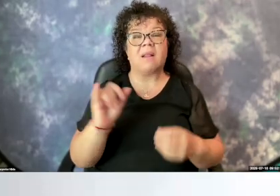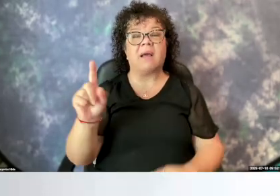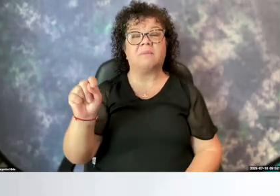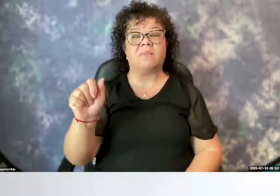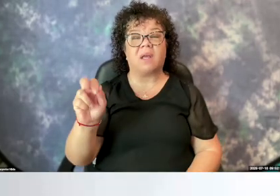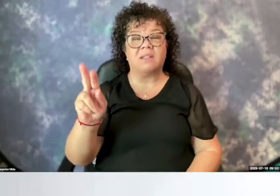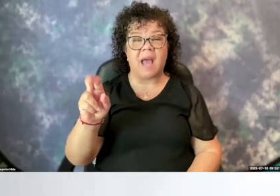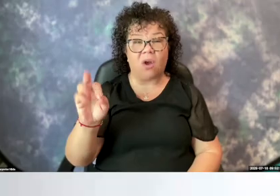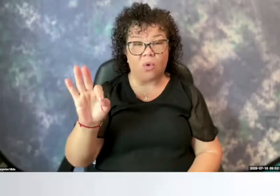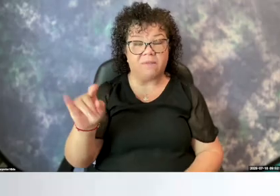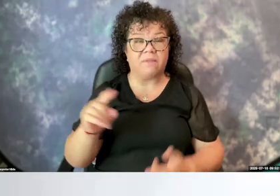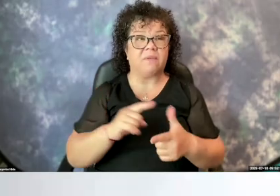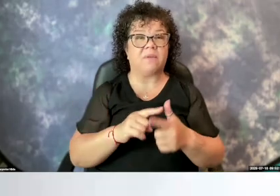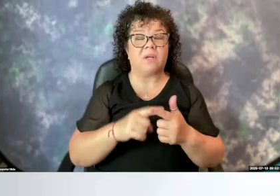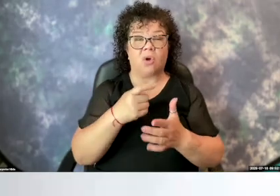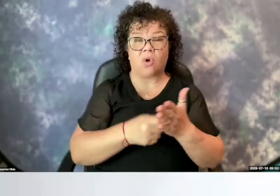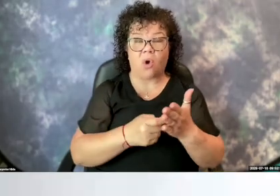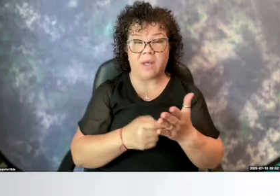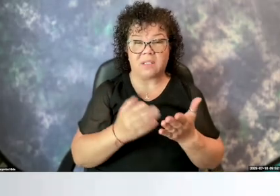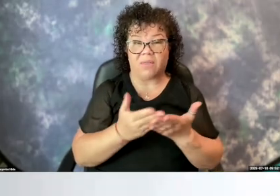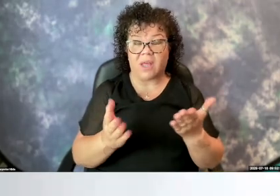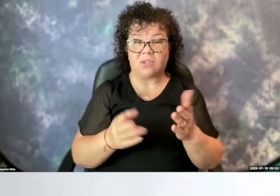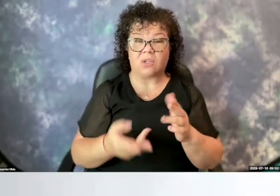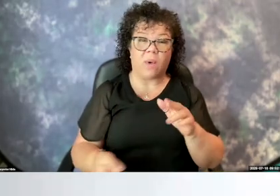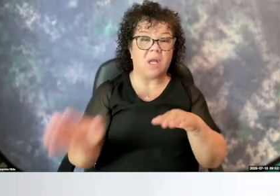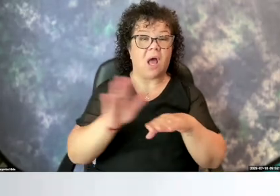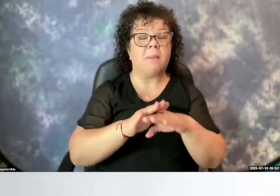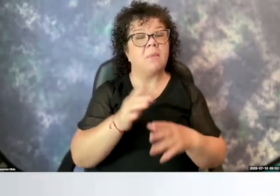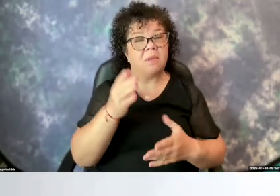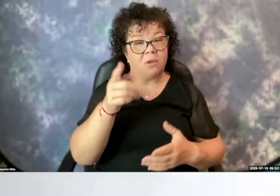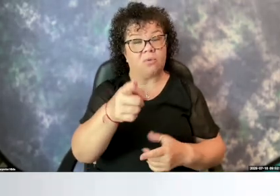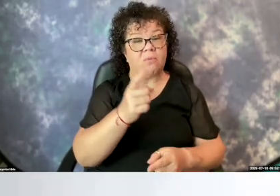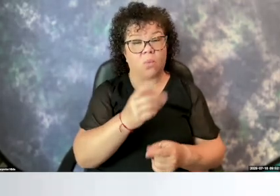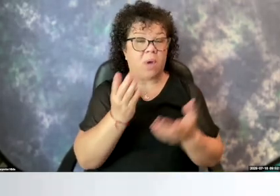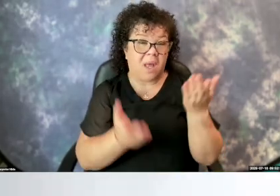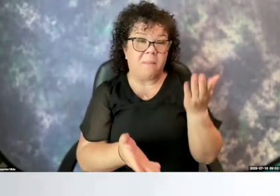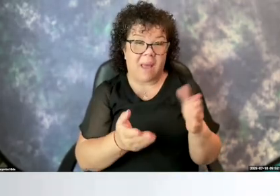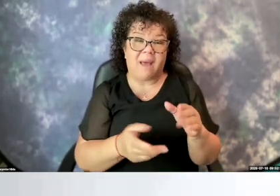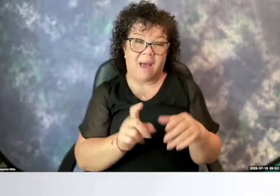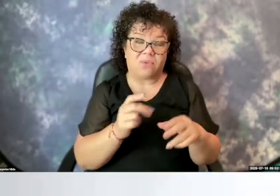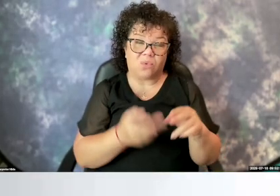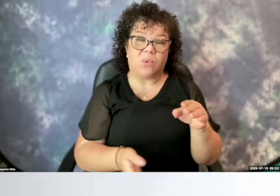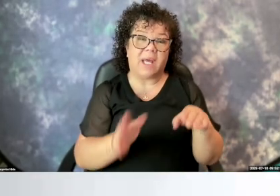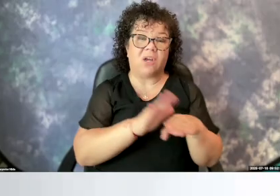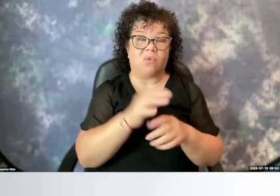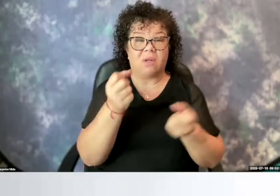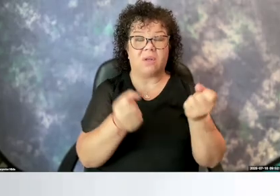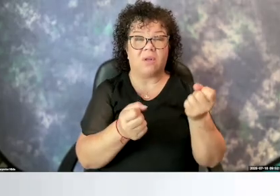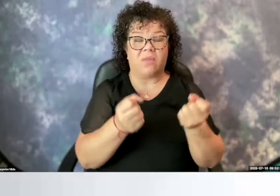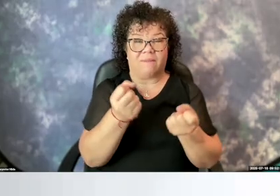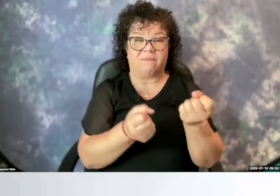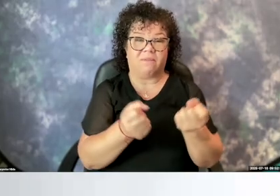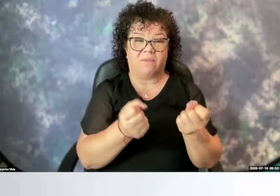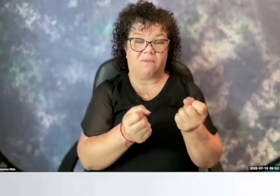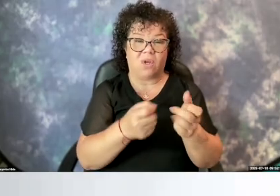like tariffs, prices going up, we may look to see to even increase that that vehicle price cap as well.